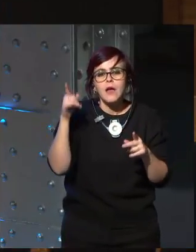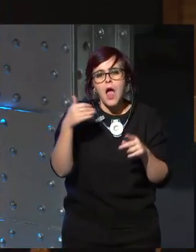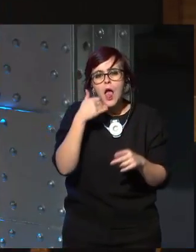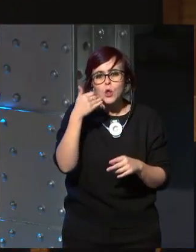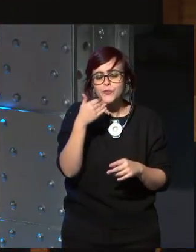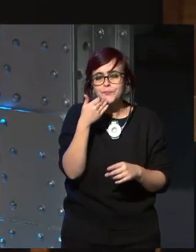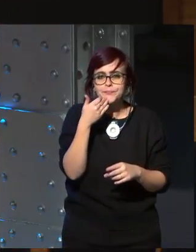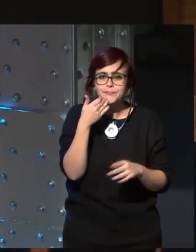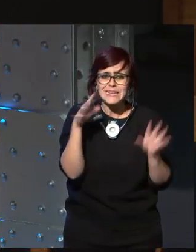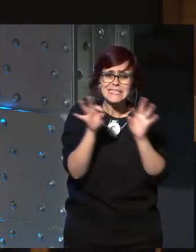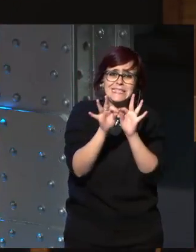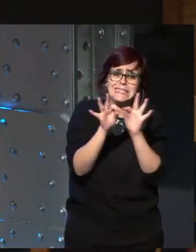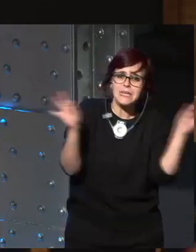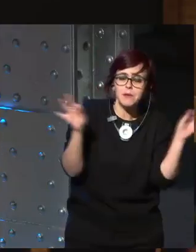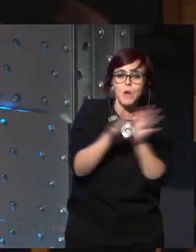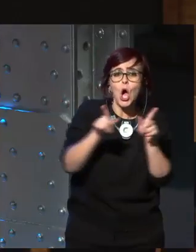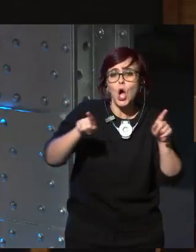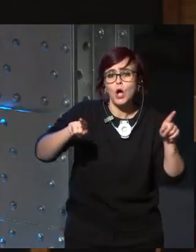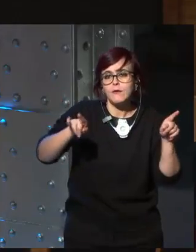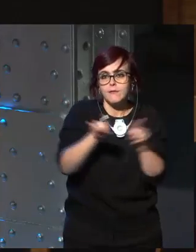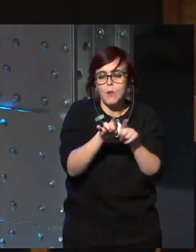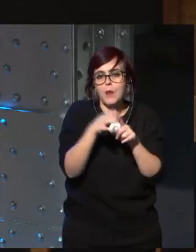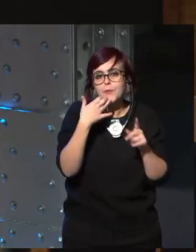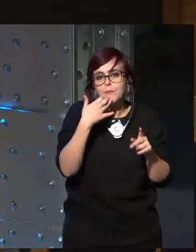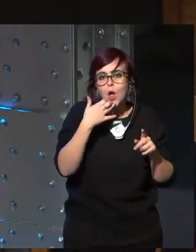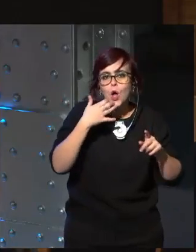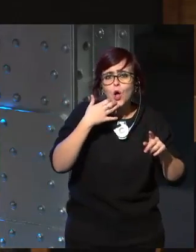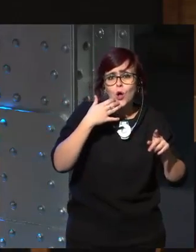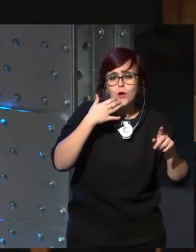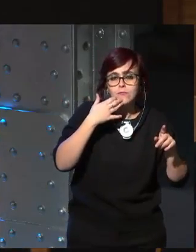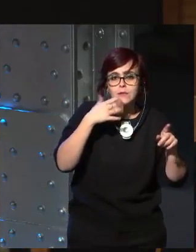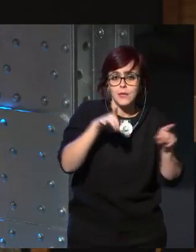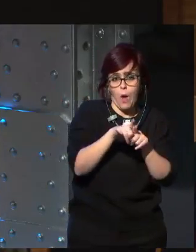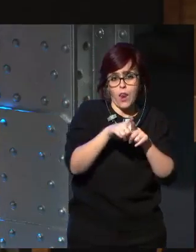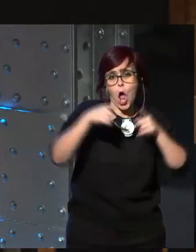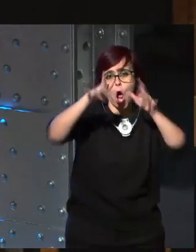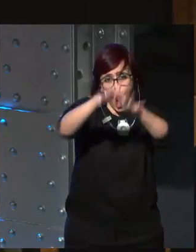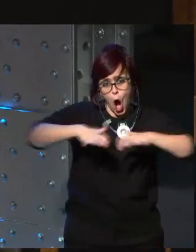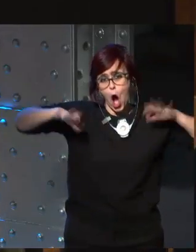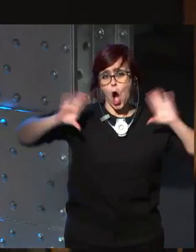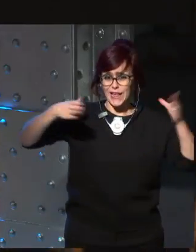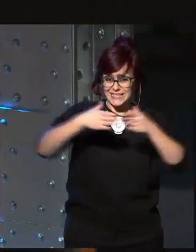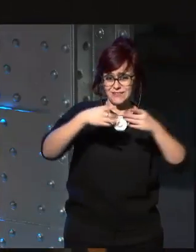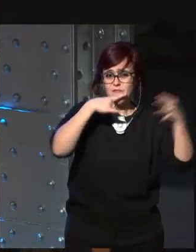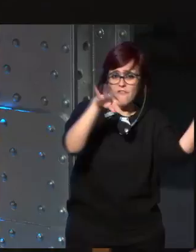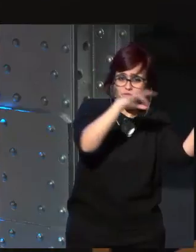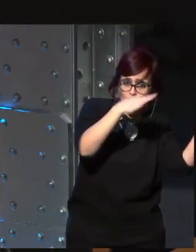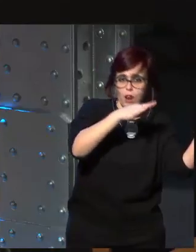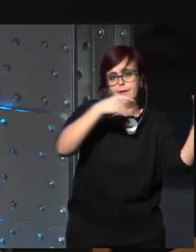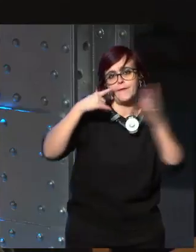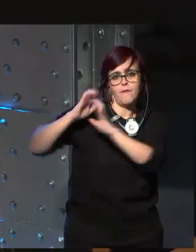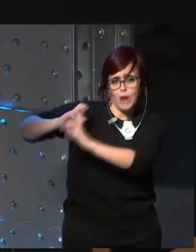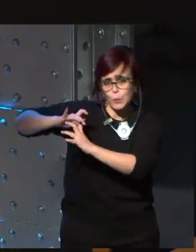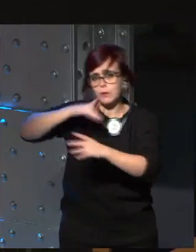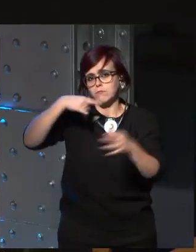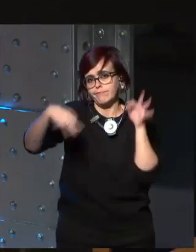they looked at something very simple. They investigated a number of classical instruments from classical music orchestras,